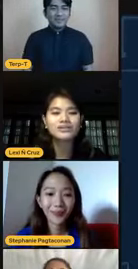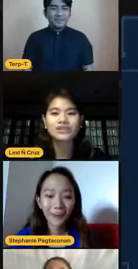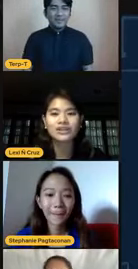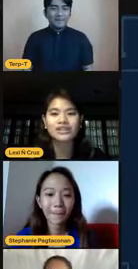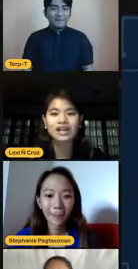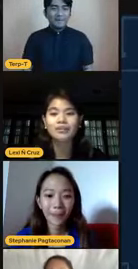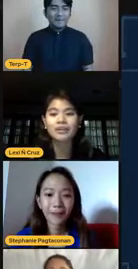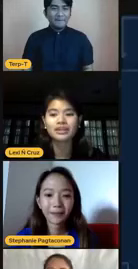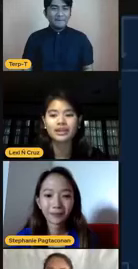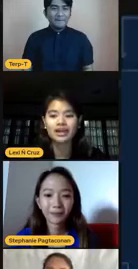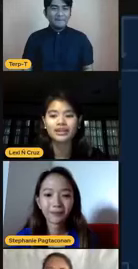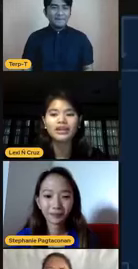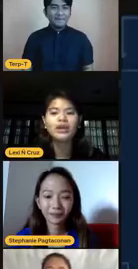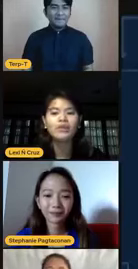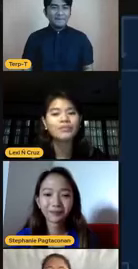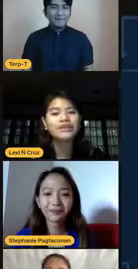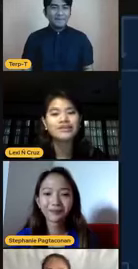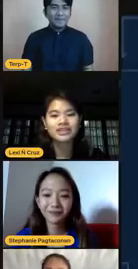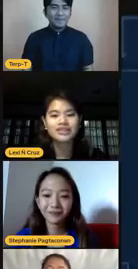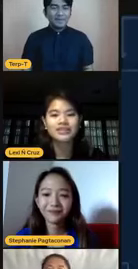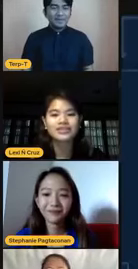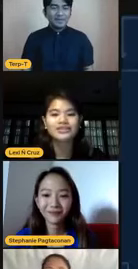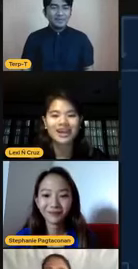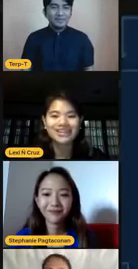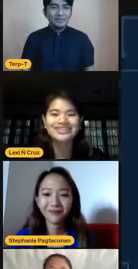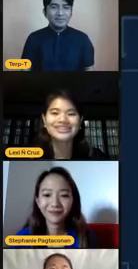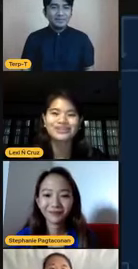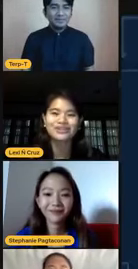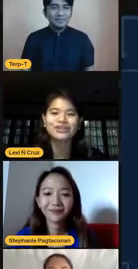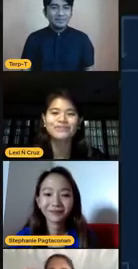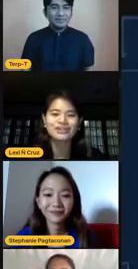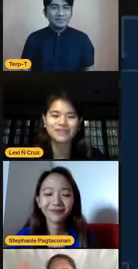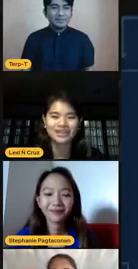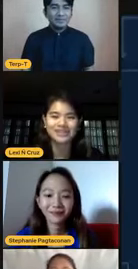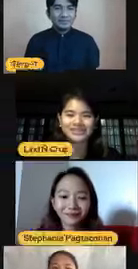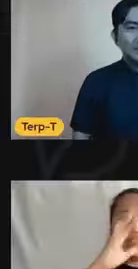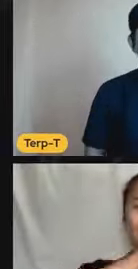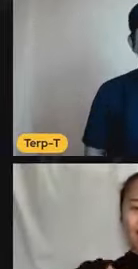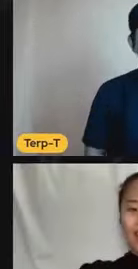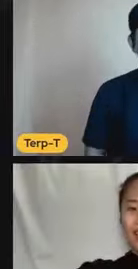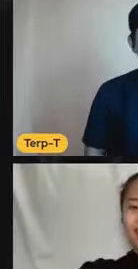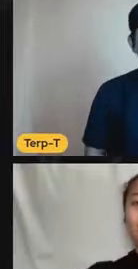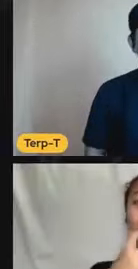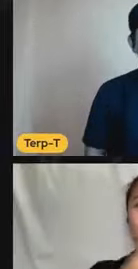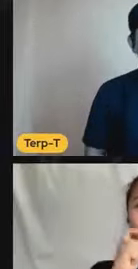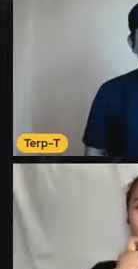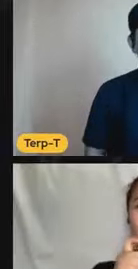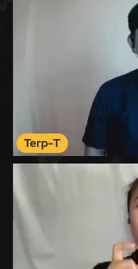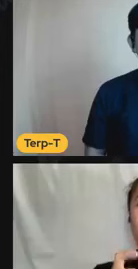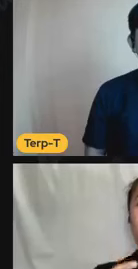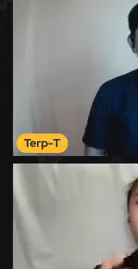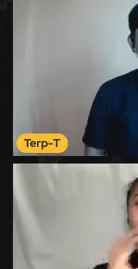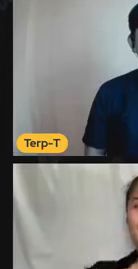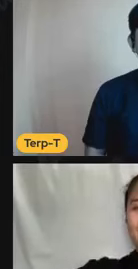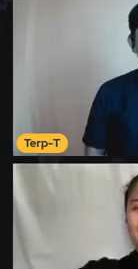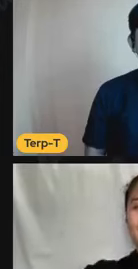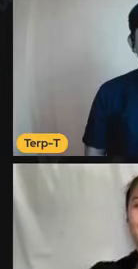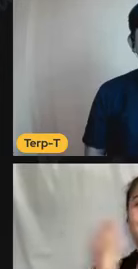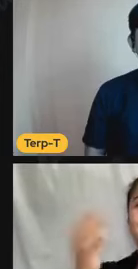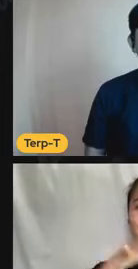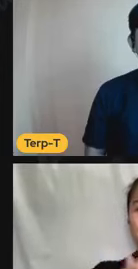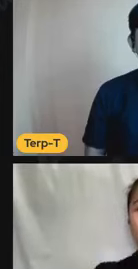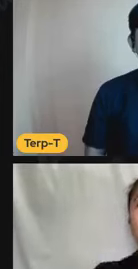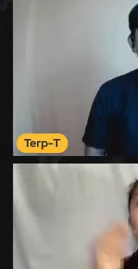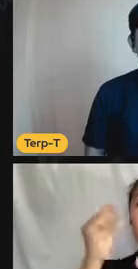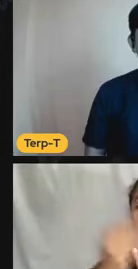Usaping Inclusion sa Kababaihan, webinar series of Hands in Inclusion Pilipinas. It will happen on March